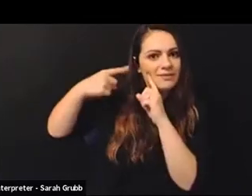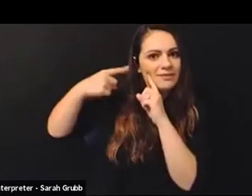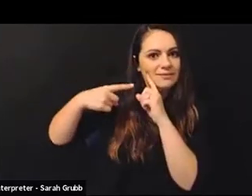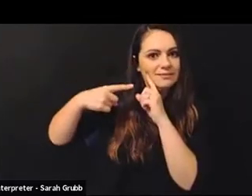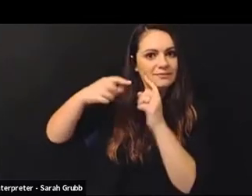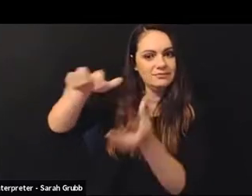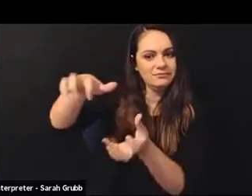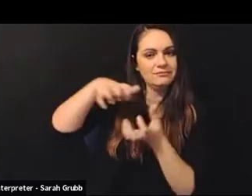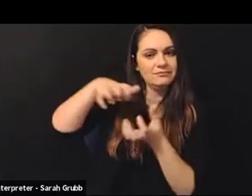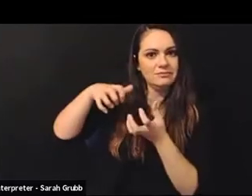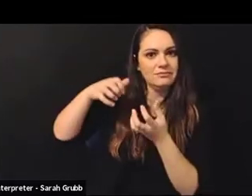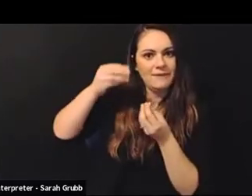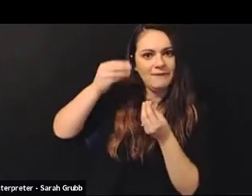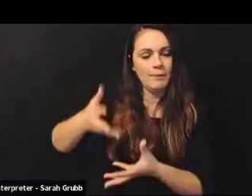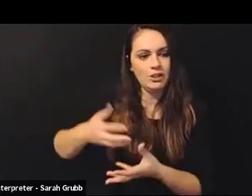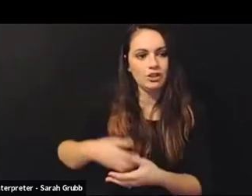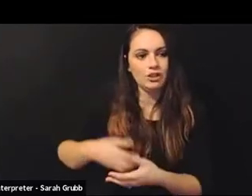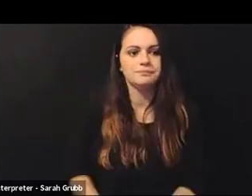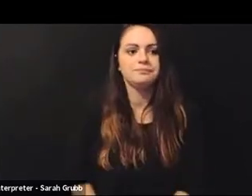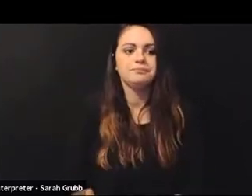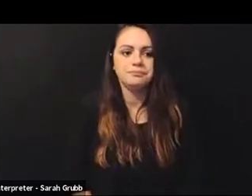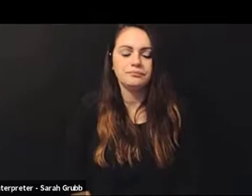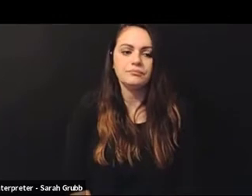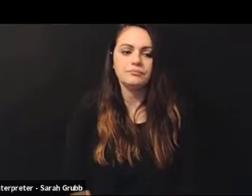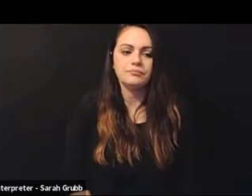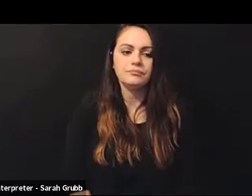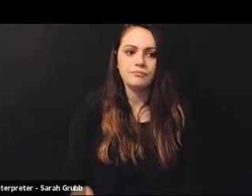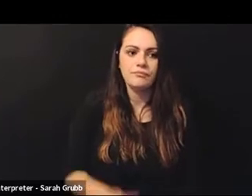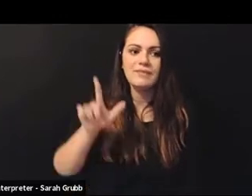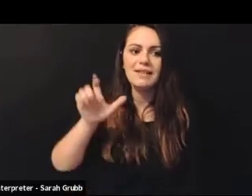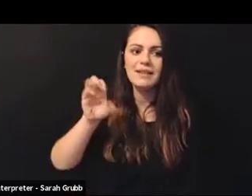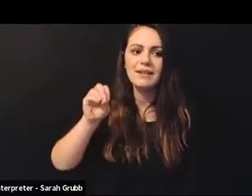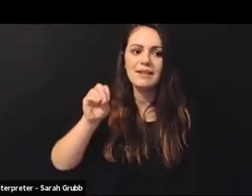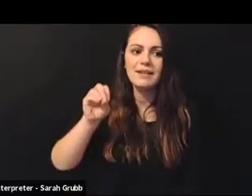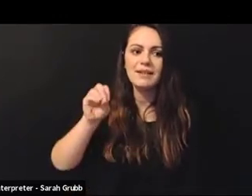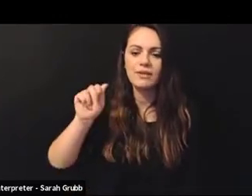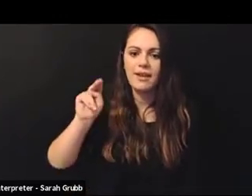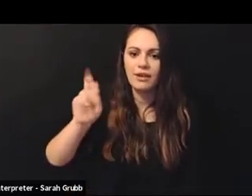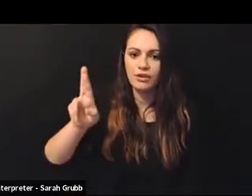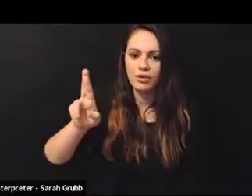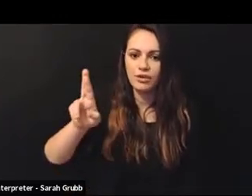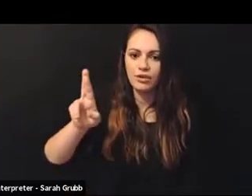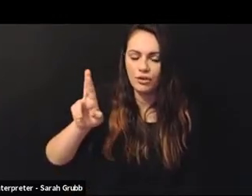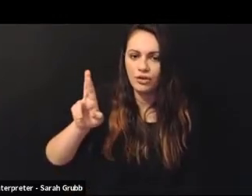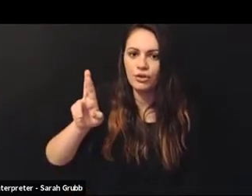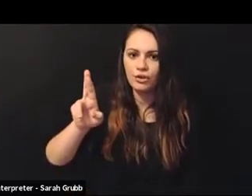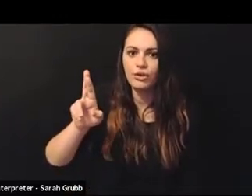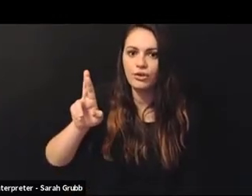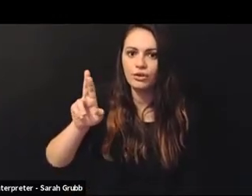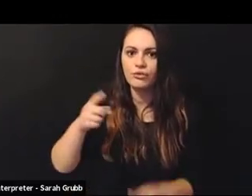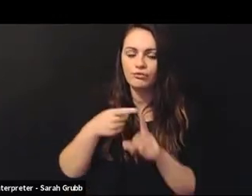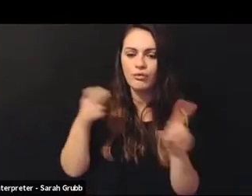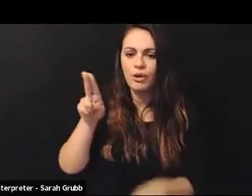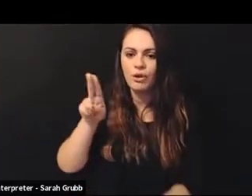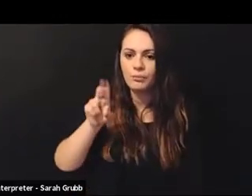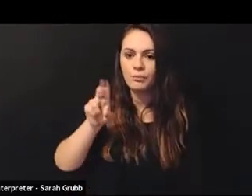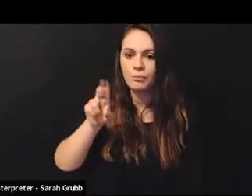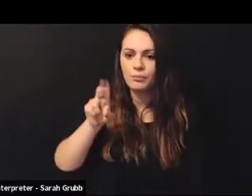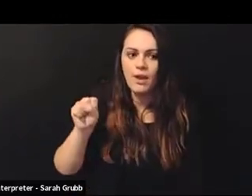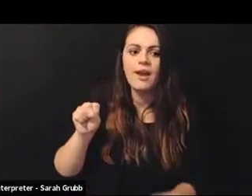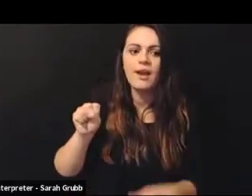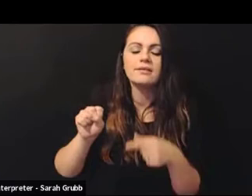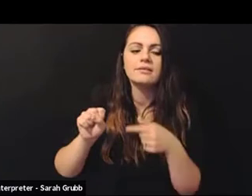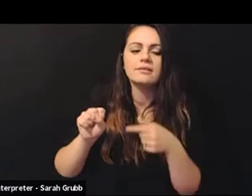Leo Kanner, who in the United States was the person who kind of first